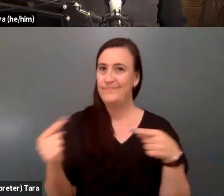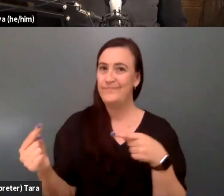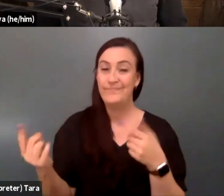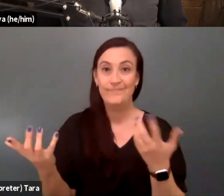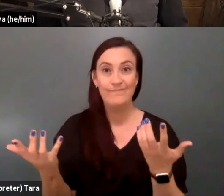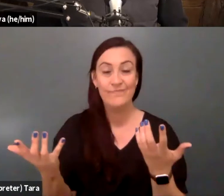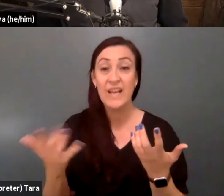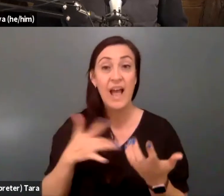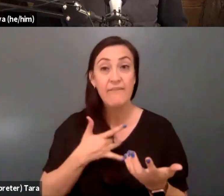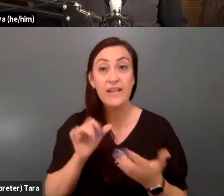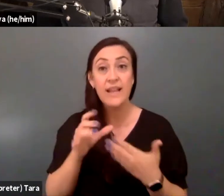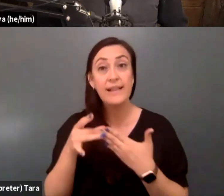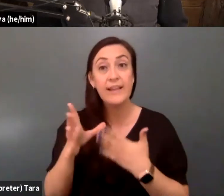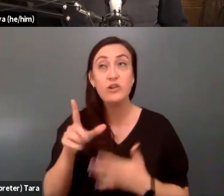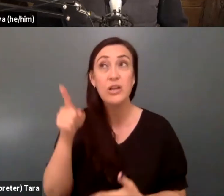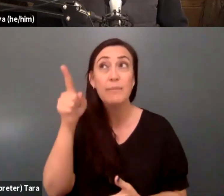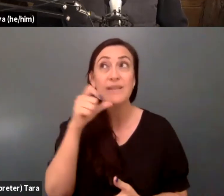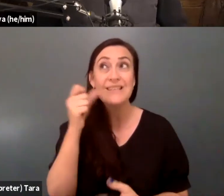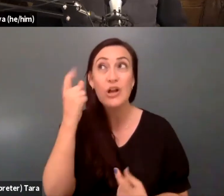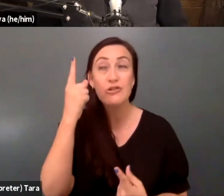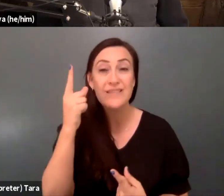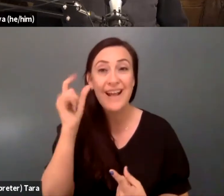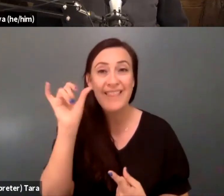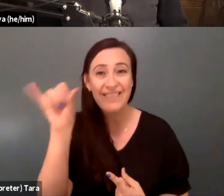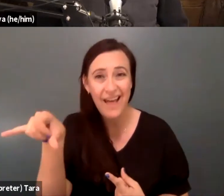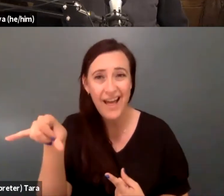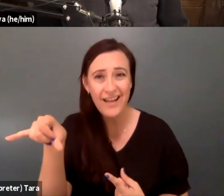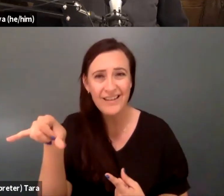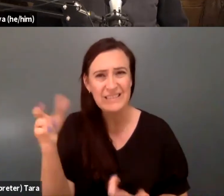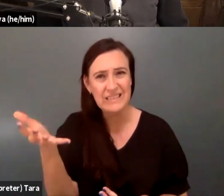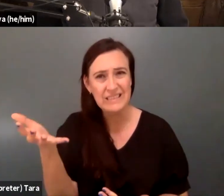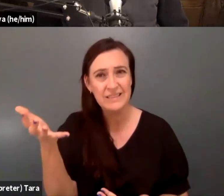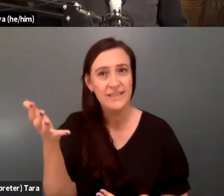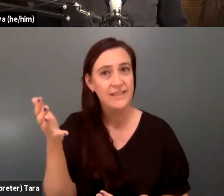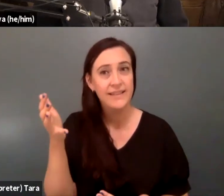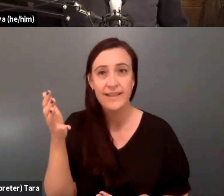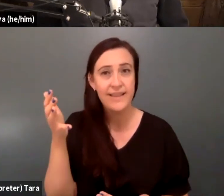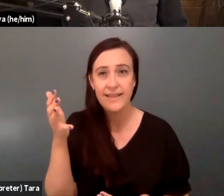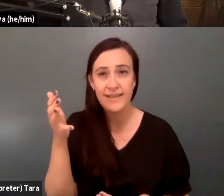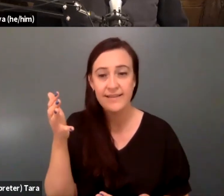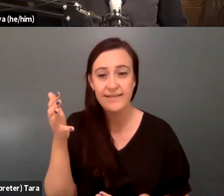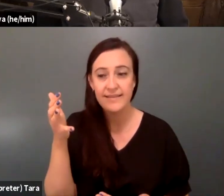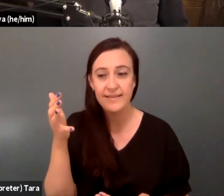feeling like leadership doesn't understand that. And it's